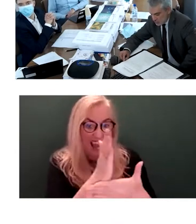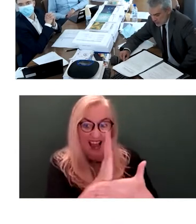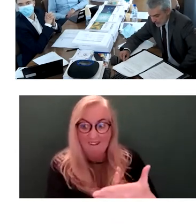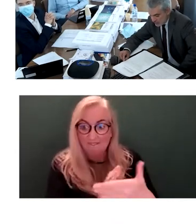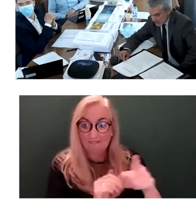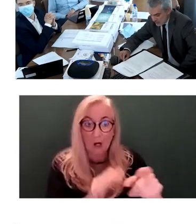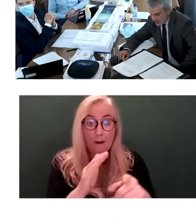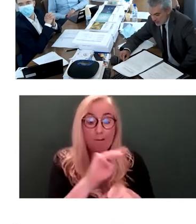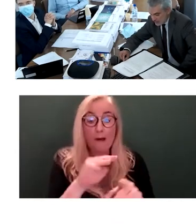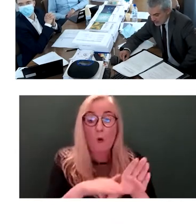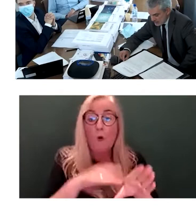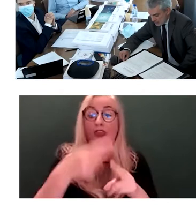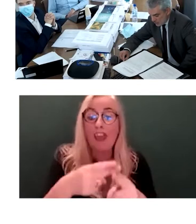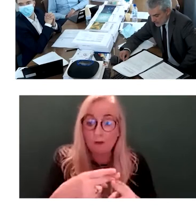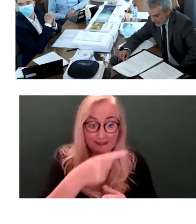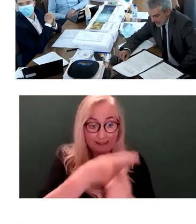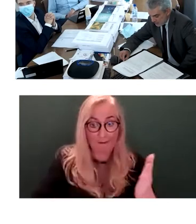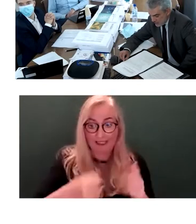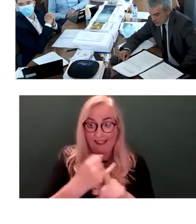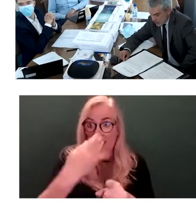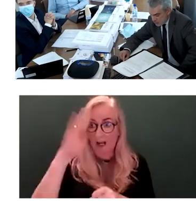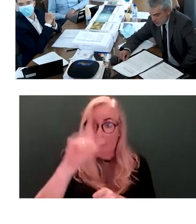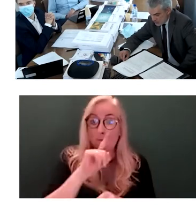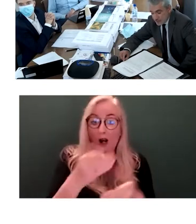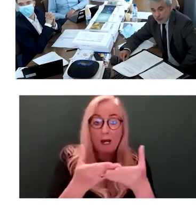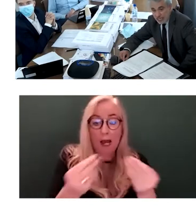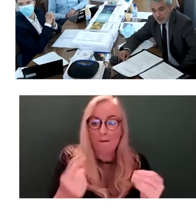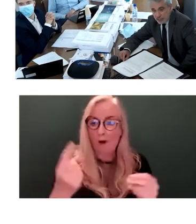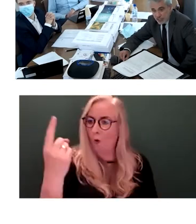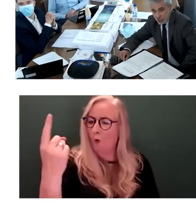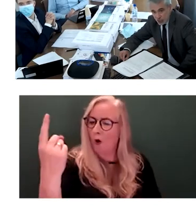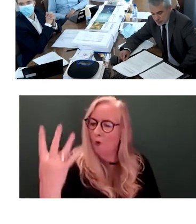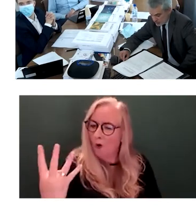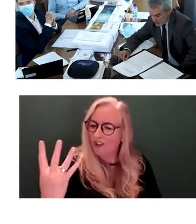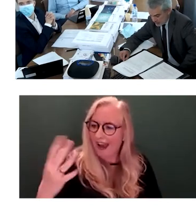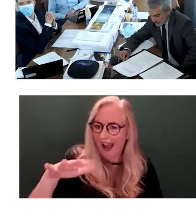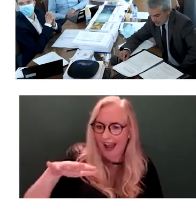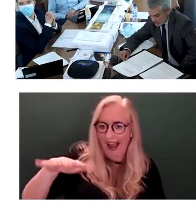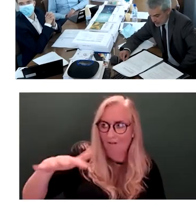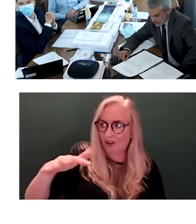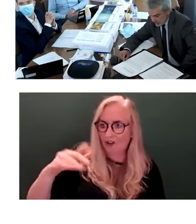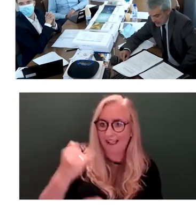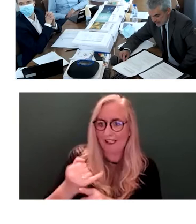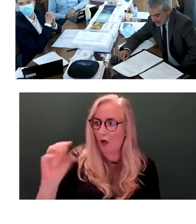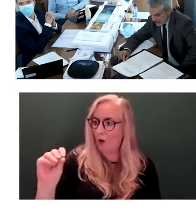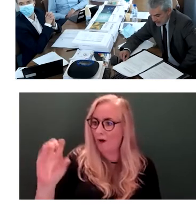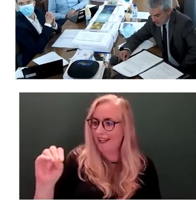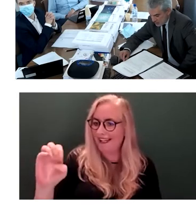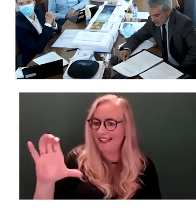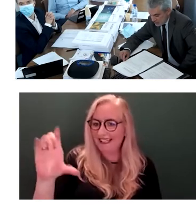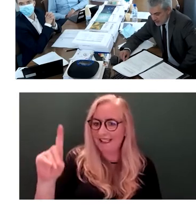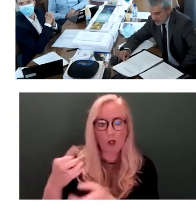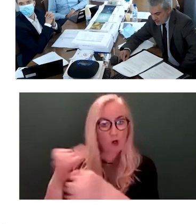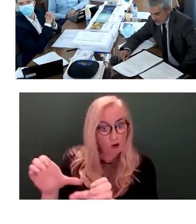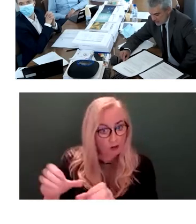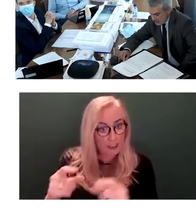for person without disability in Ireland, where the gap is one quarter on average across the OECD countries. And the